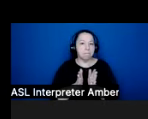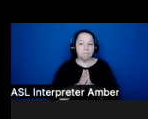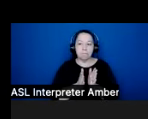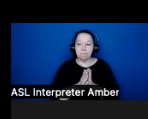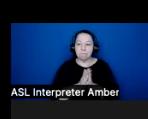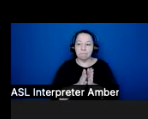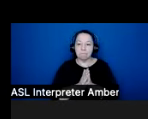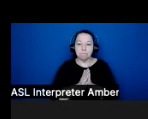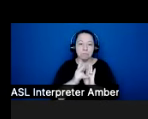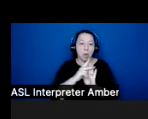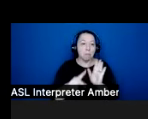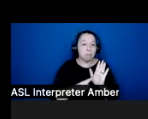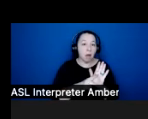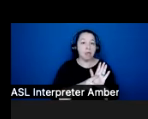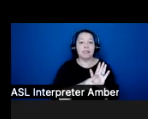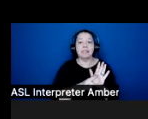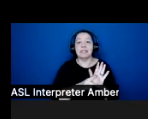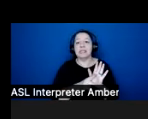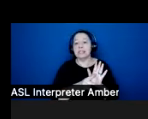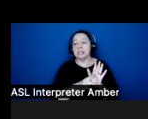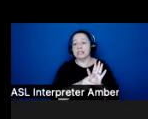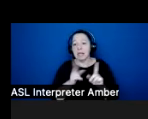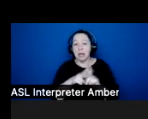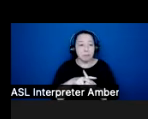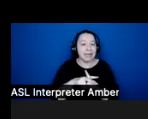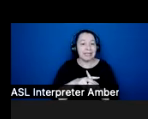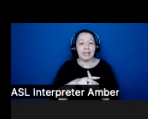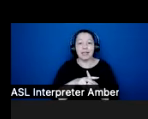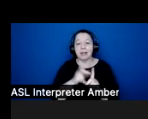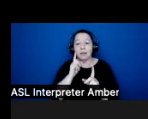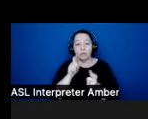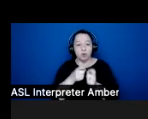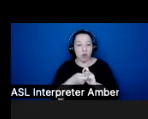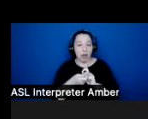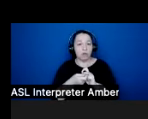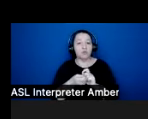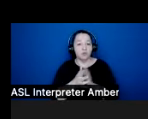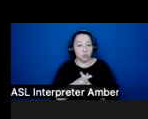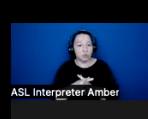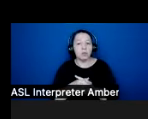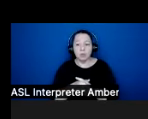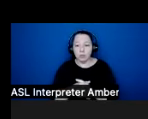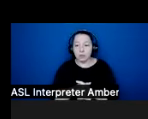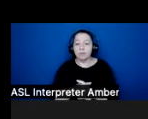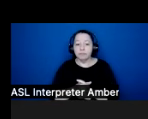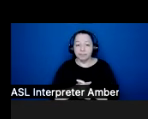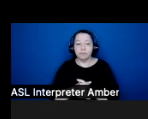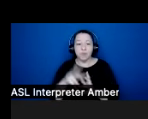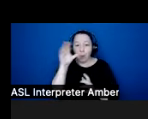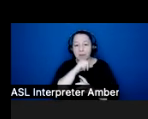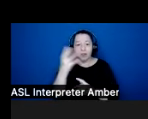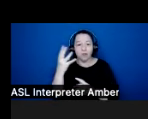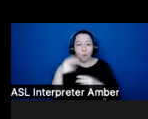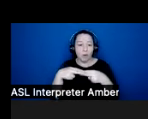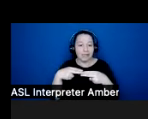And policies and implementing for change. So we missed like 4